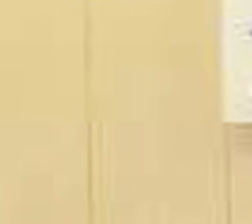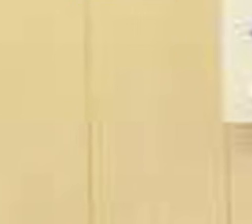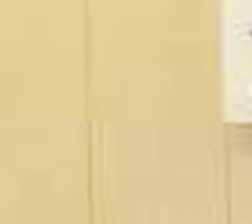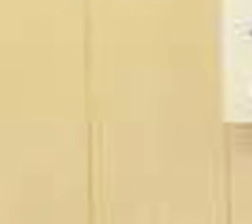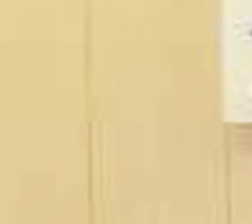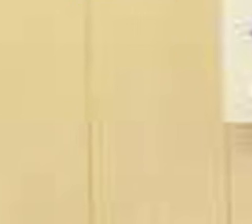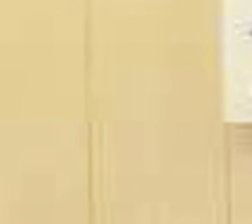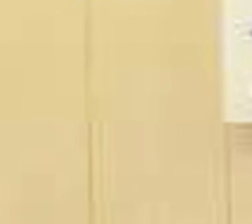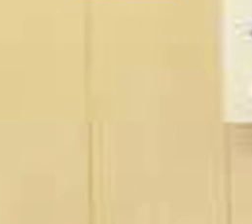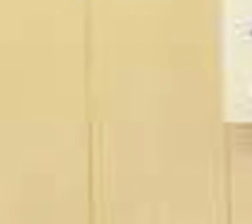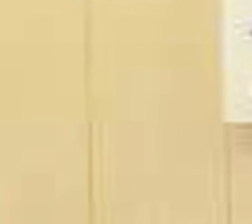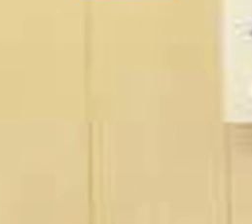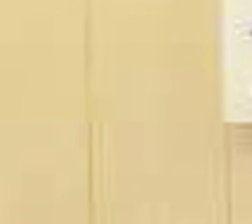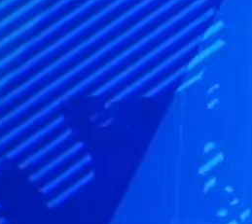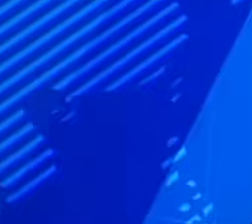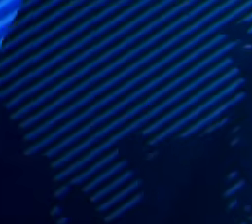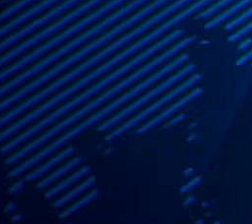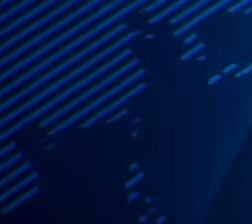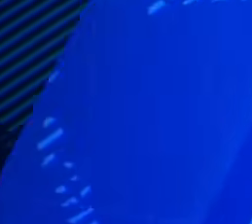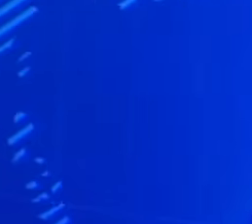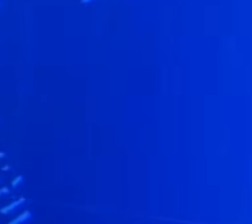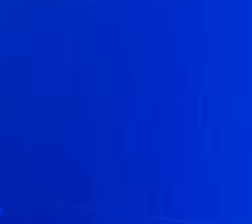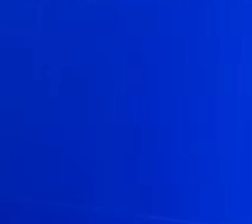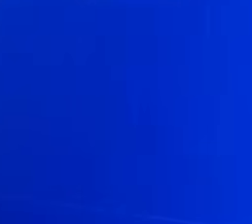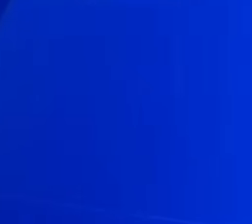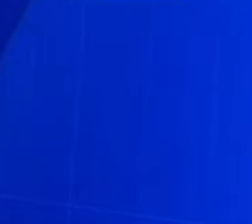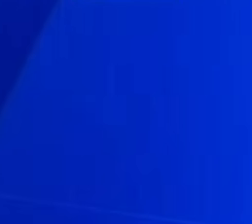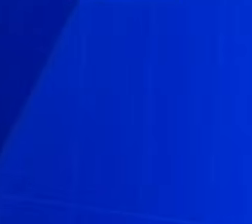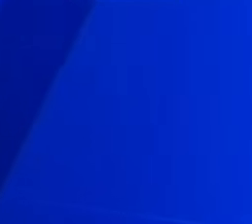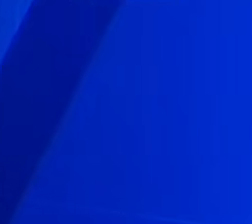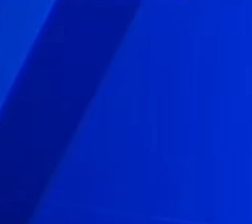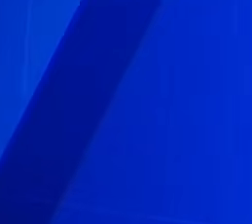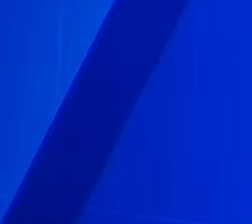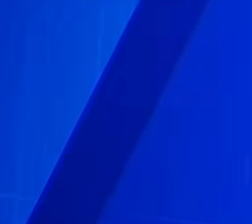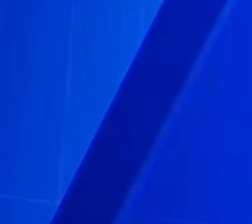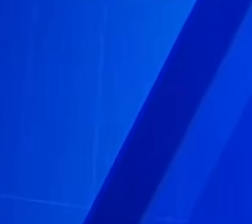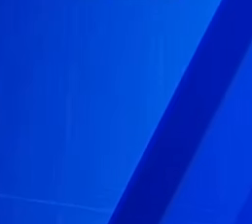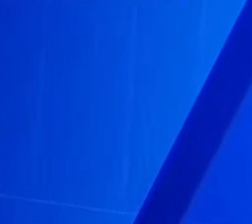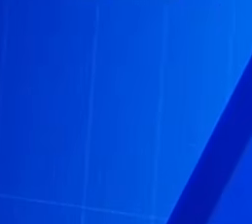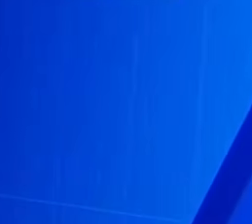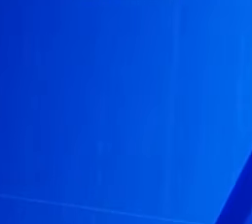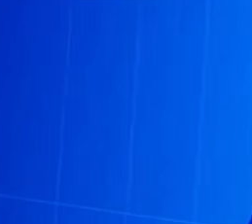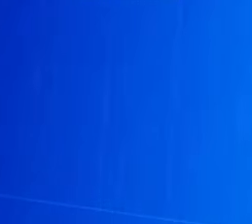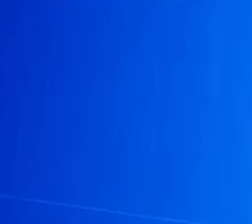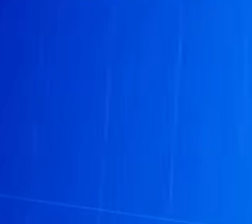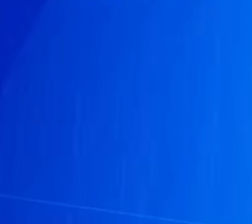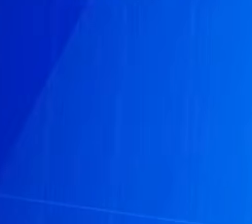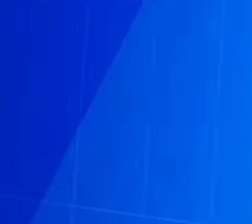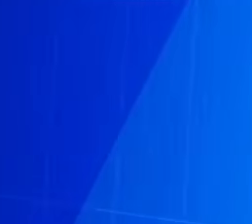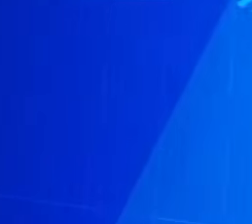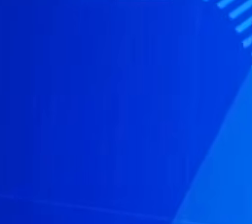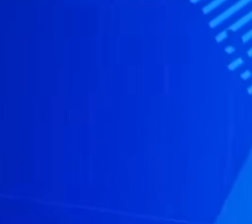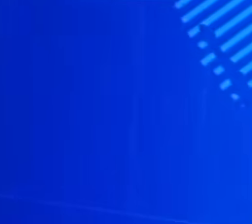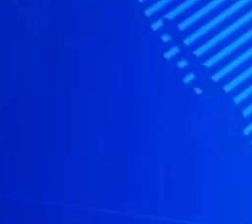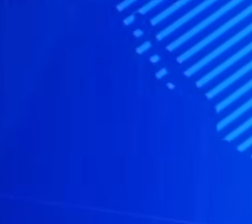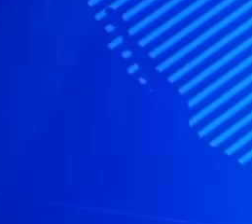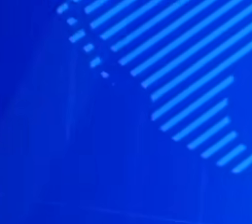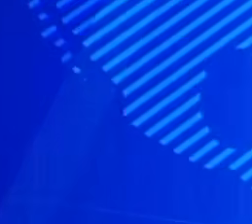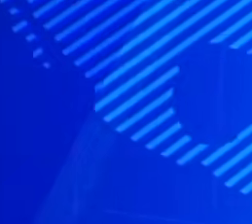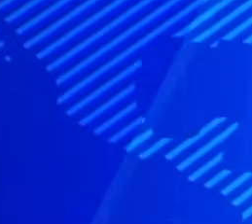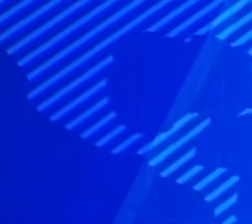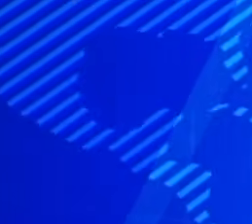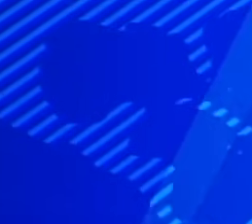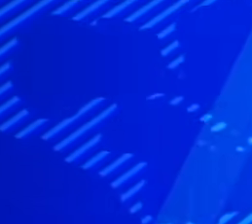way in the near future. And with that, we call an end to today's newscast. On behalf of the production team here